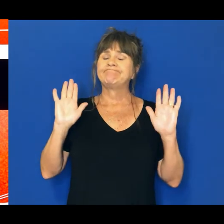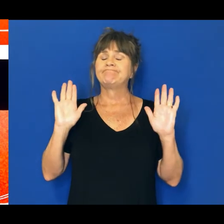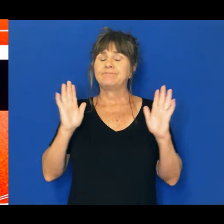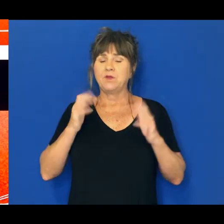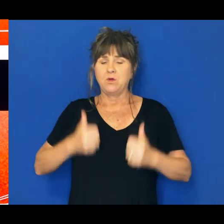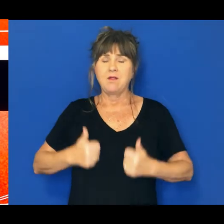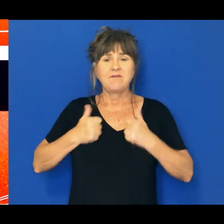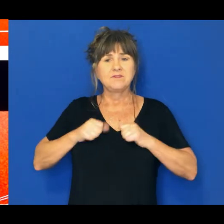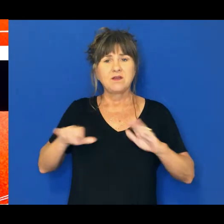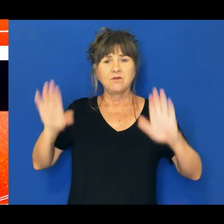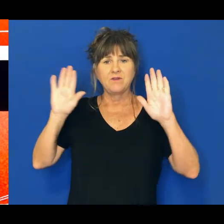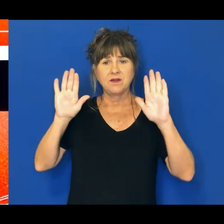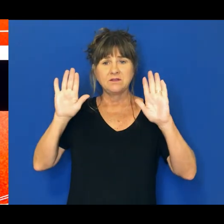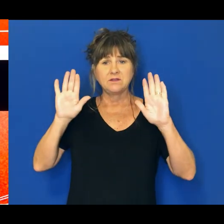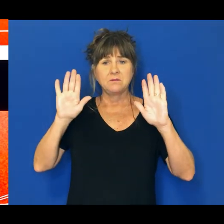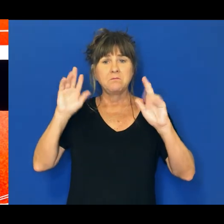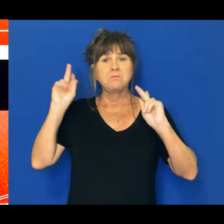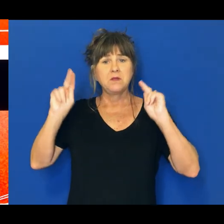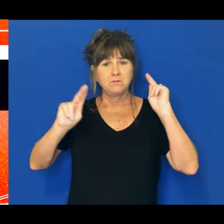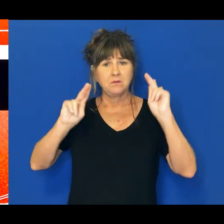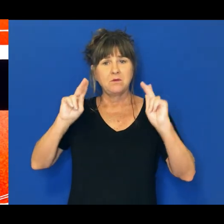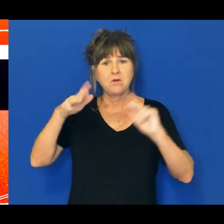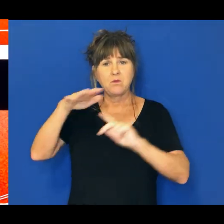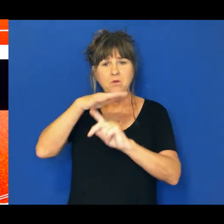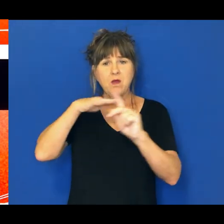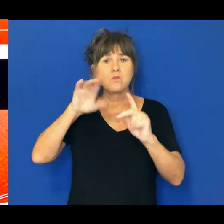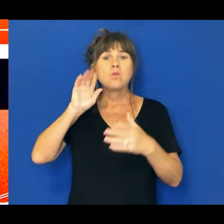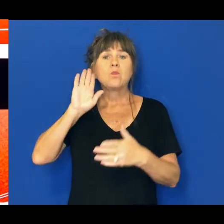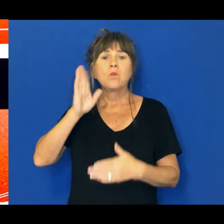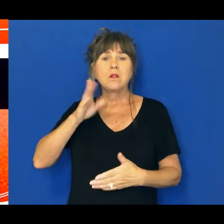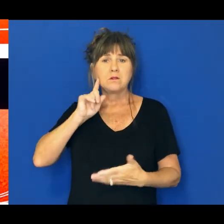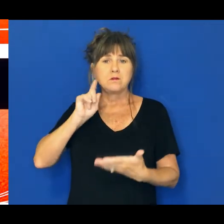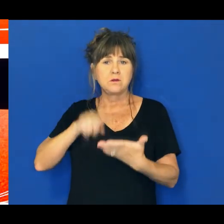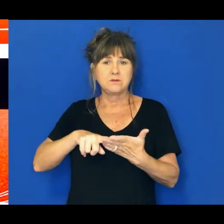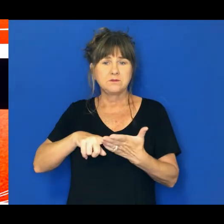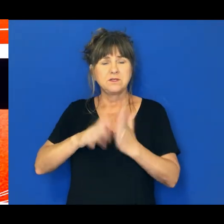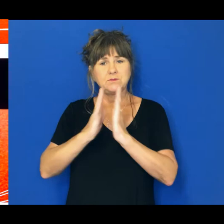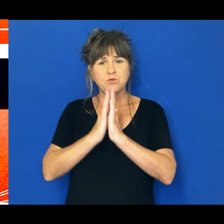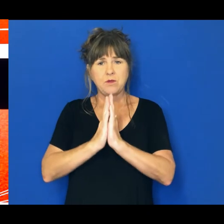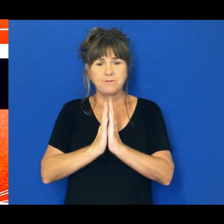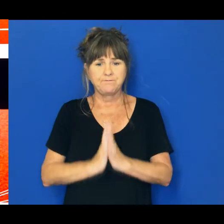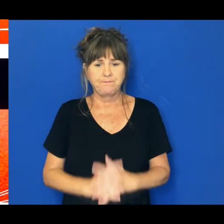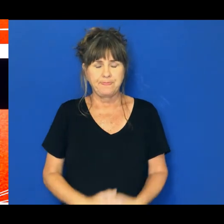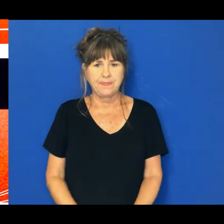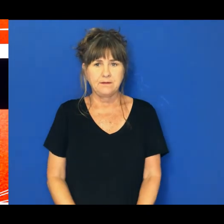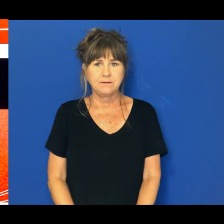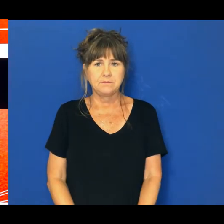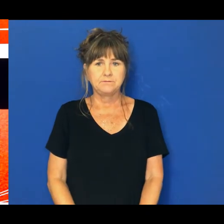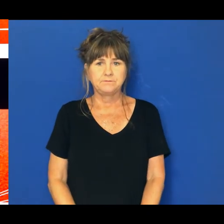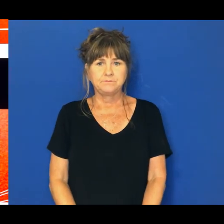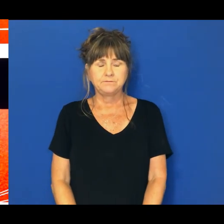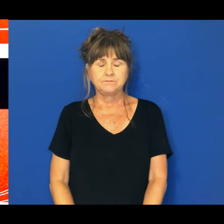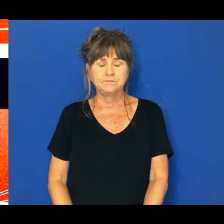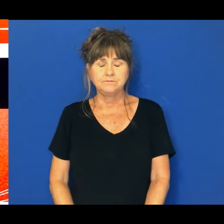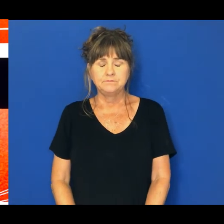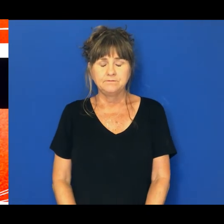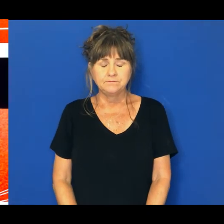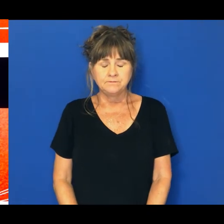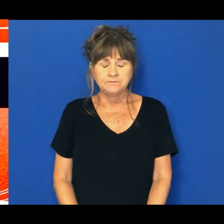the world is put on notice that God is real. Why don't you bow your heads? Let's pray.